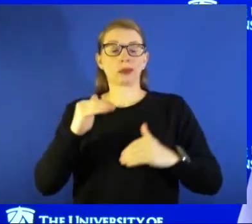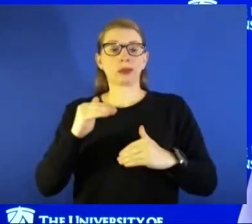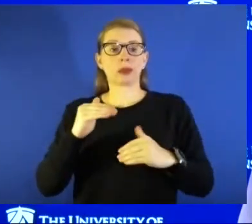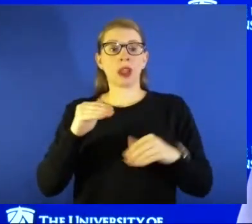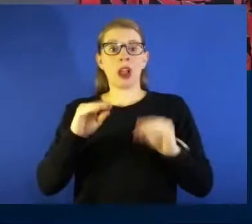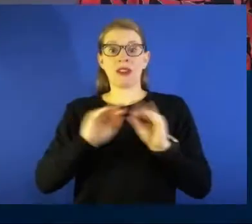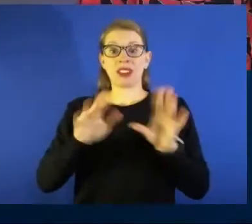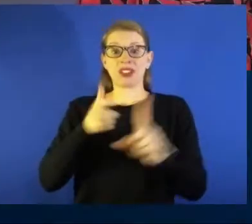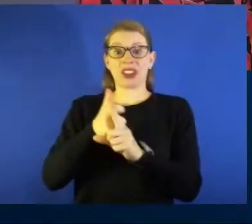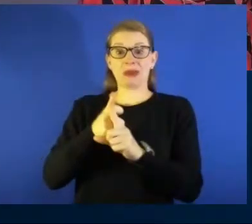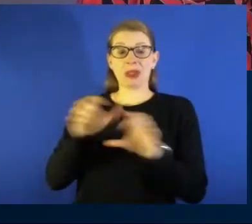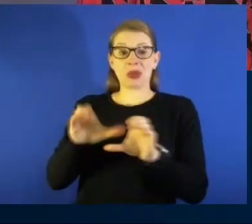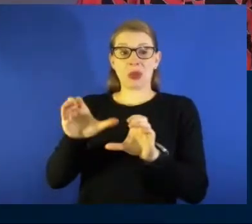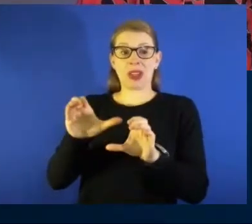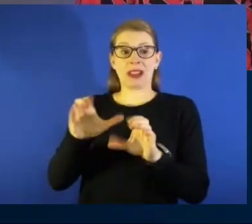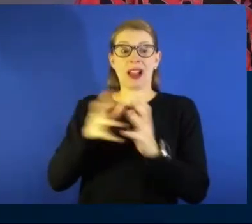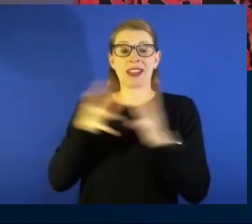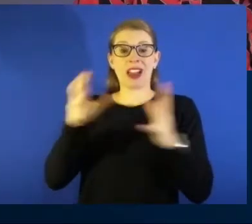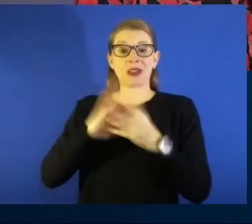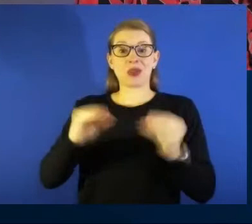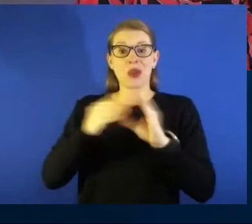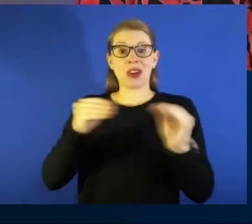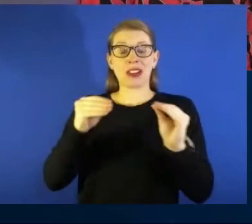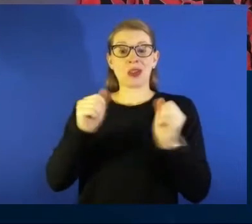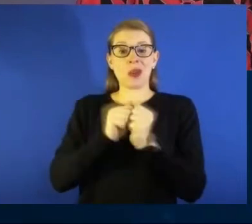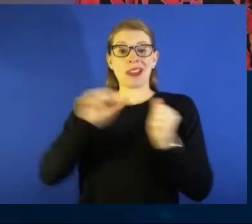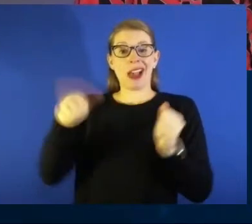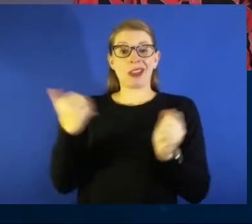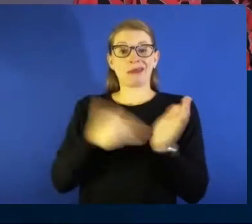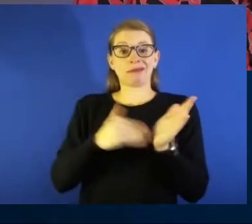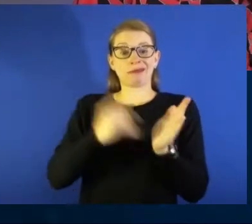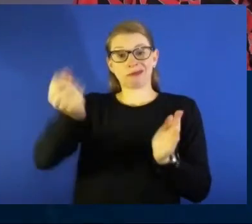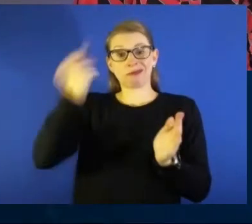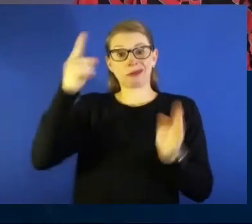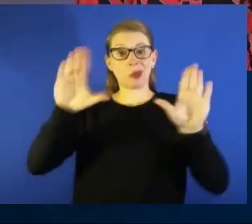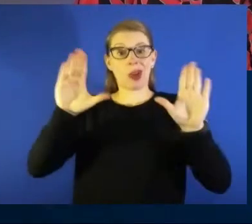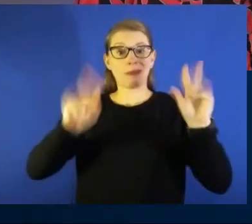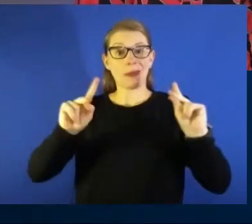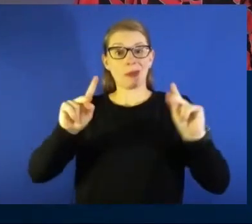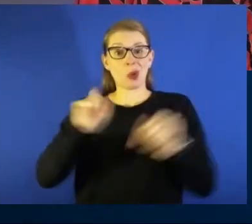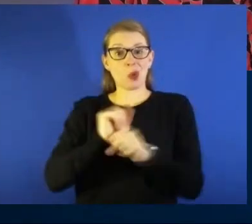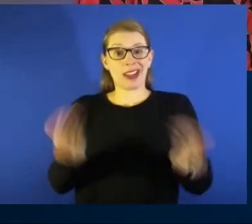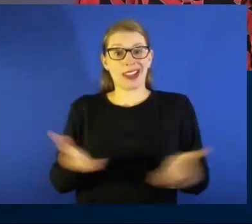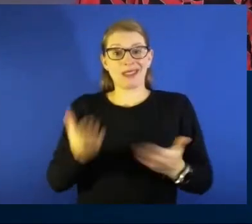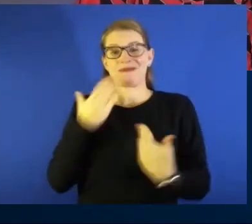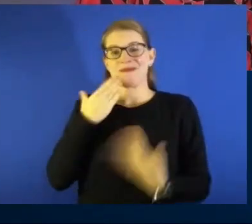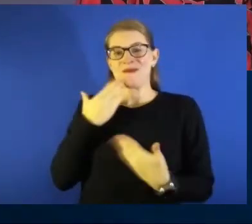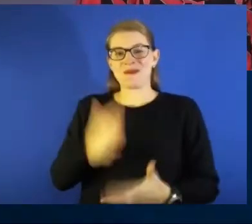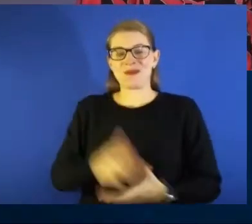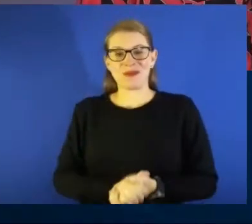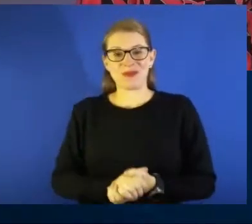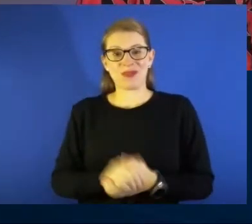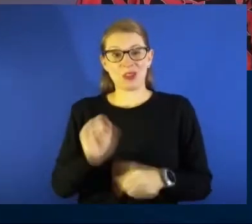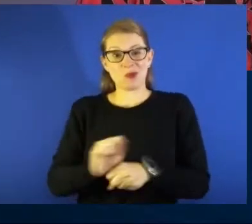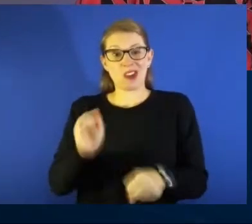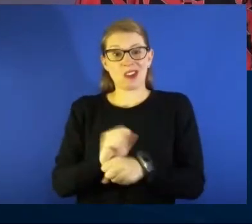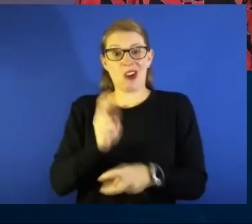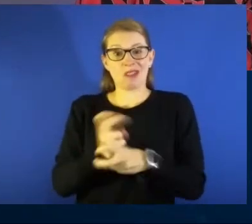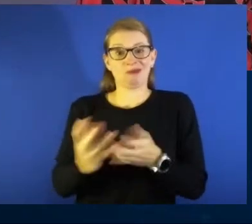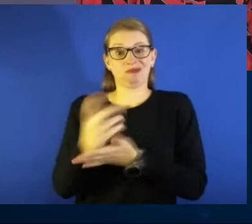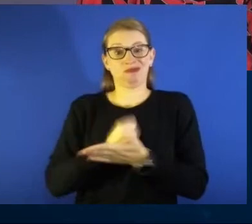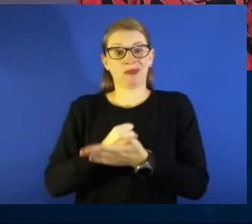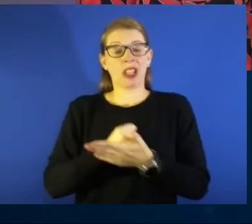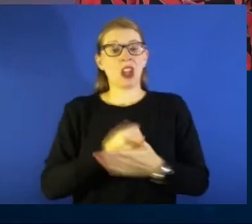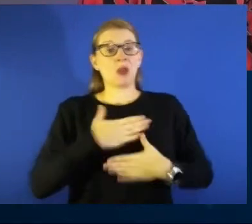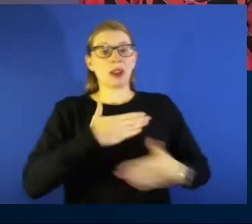with a lot of other physicians and really understand the great people we have working here. Well, thank you. Well deserved for sure. And it's the respiratory therapists and